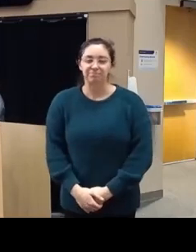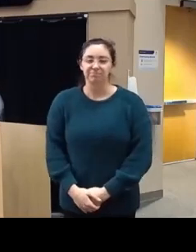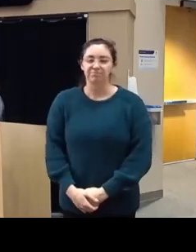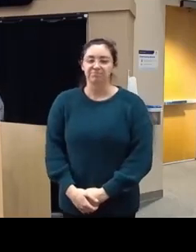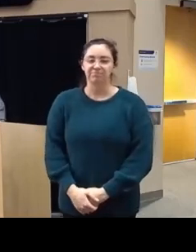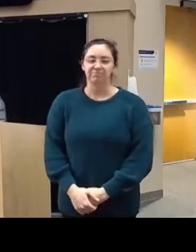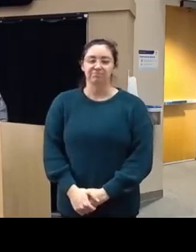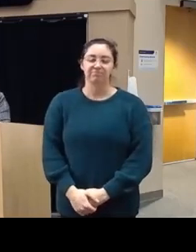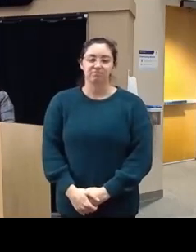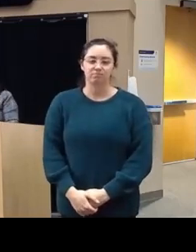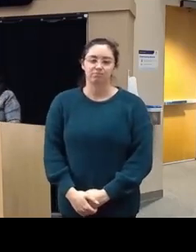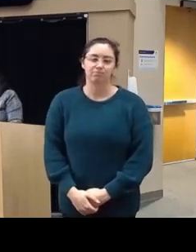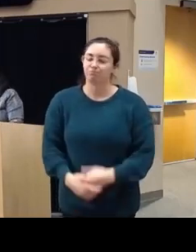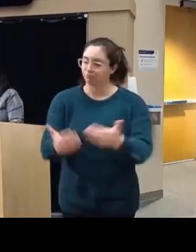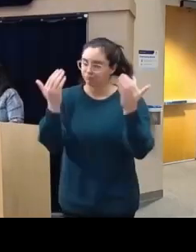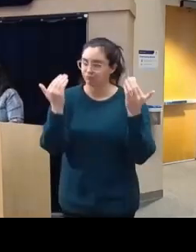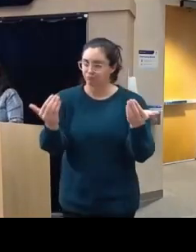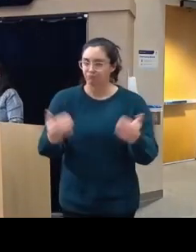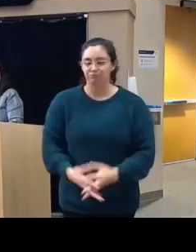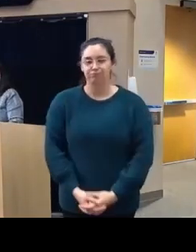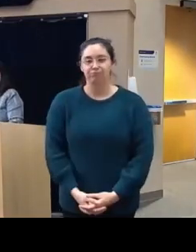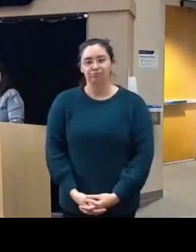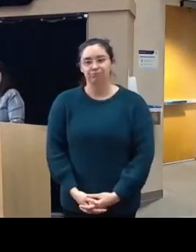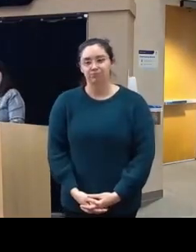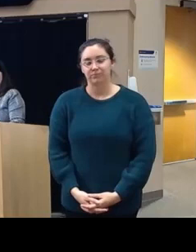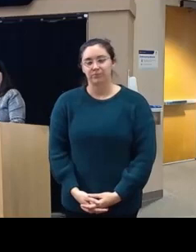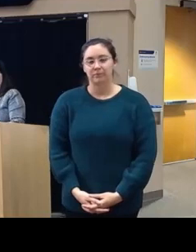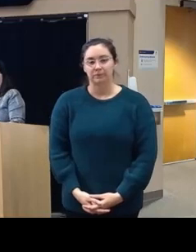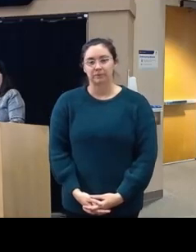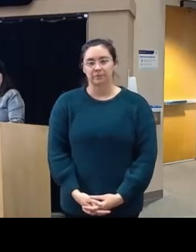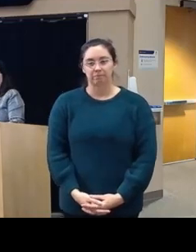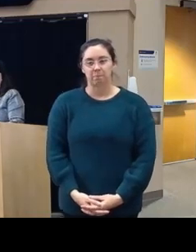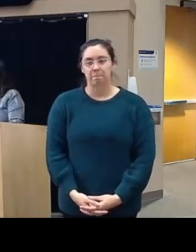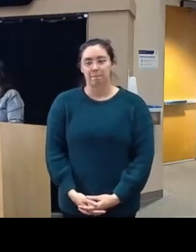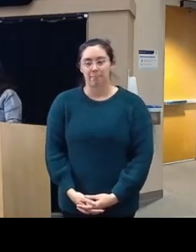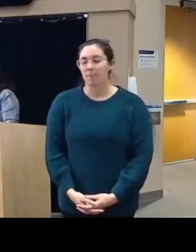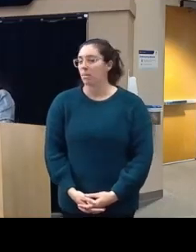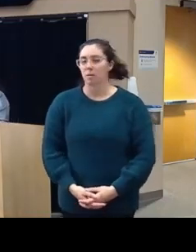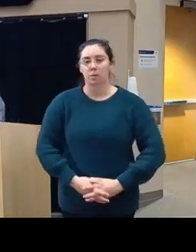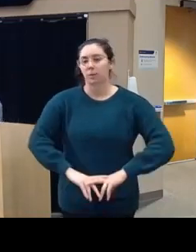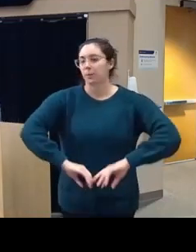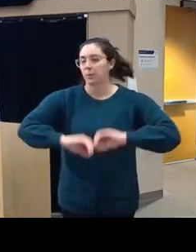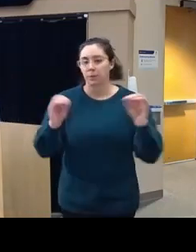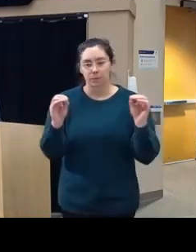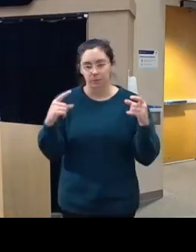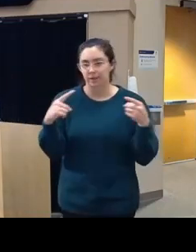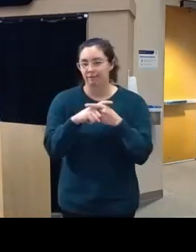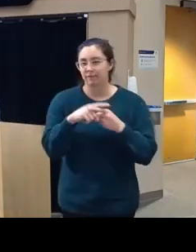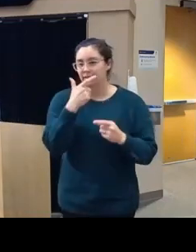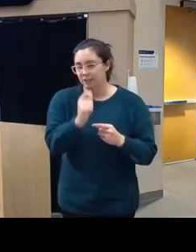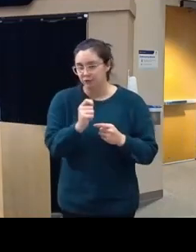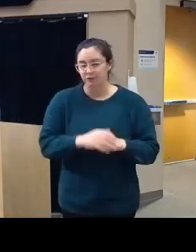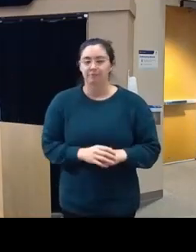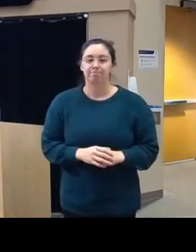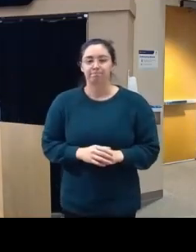Okay, so let's go. Okay, I don't have any conflicts of interest